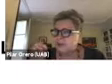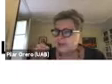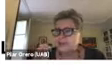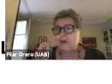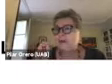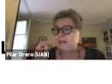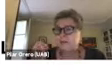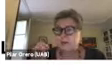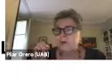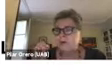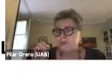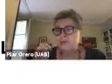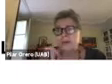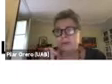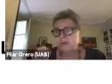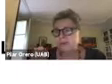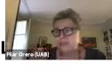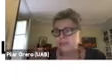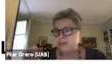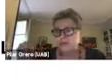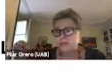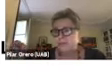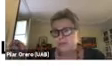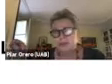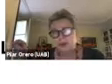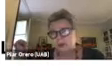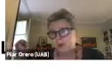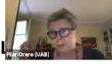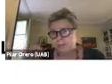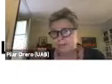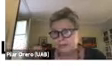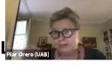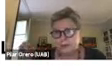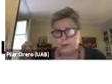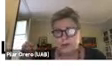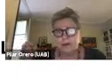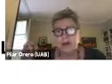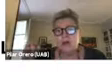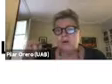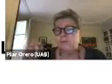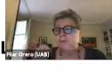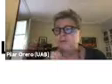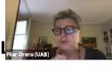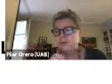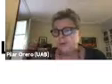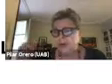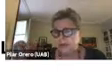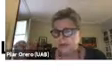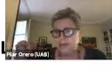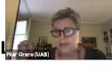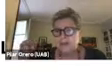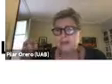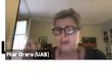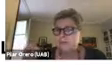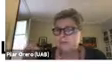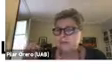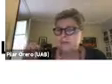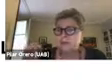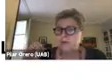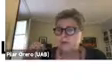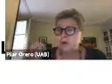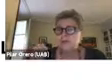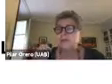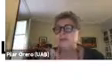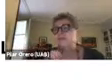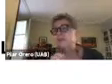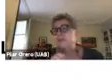different things. One is smoke. So some of the research would just go up in smoke, or it would just go in ashes. Some of the